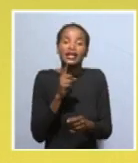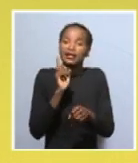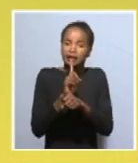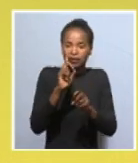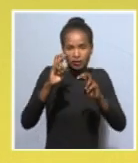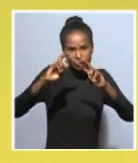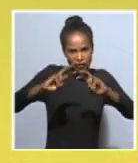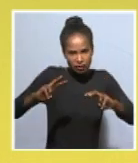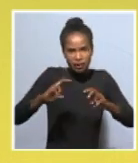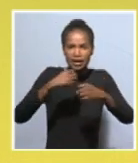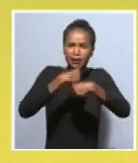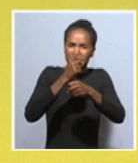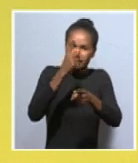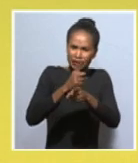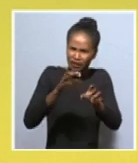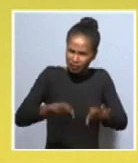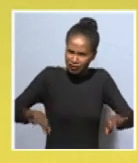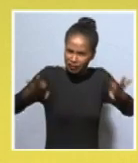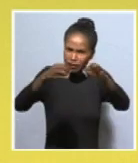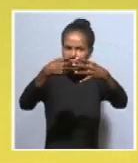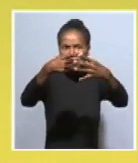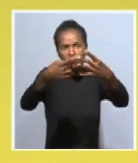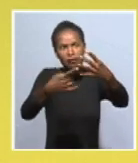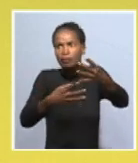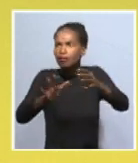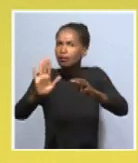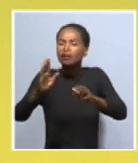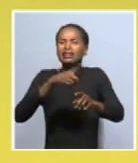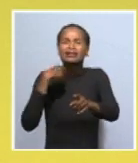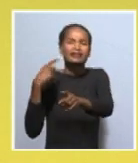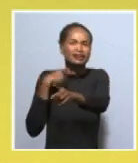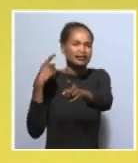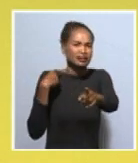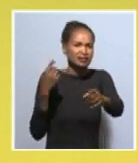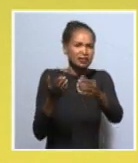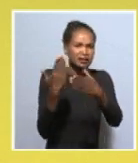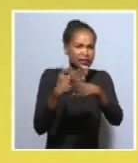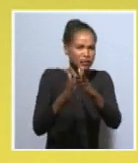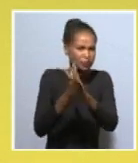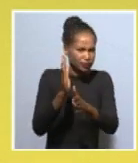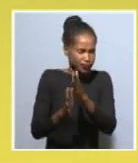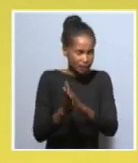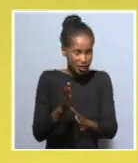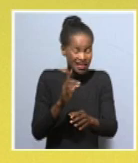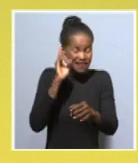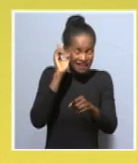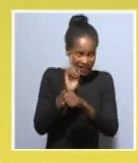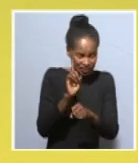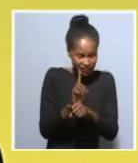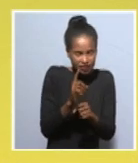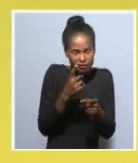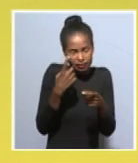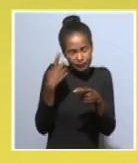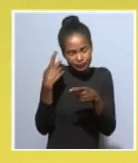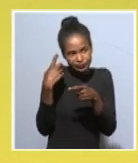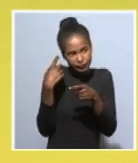the green scheme not to work out for us. And if we can address that one, probably then we can then